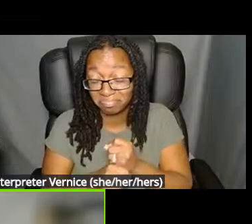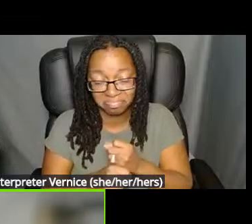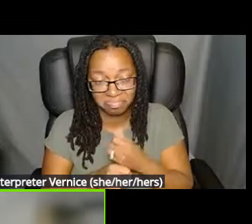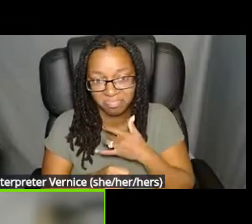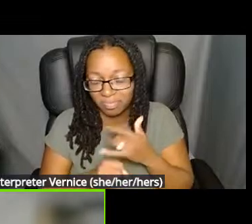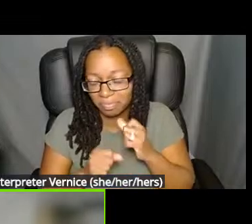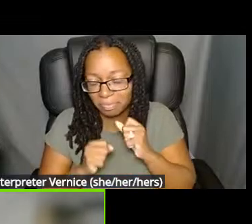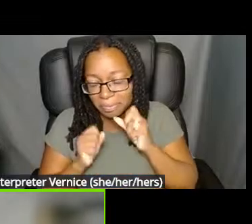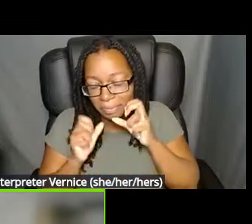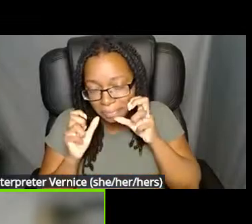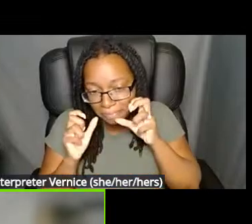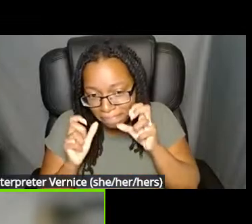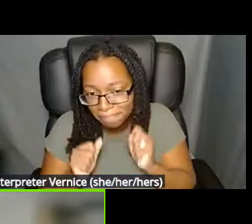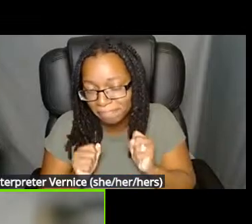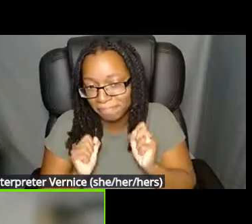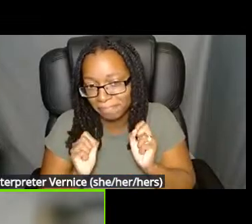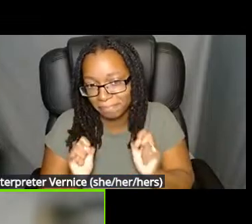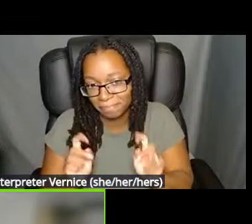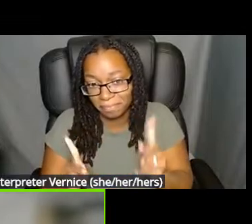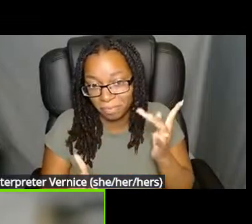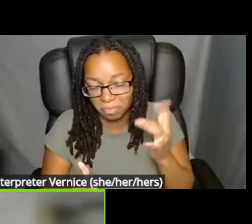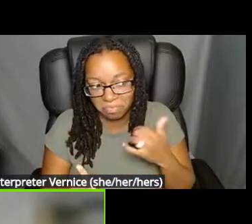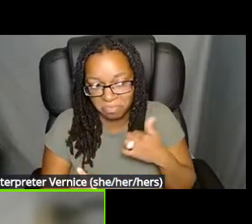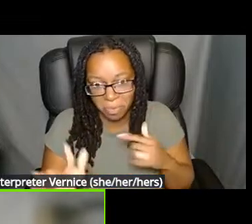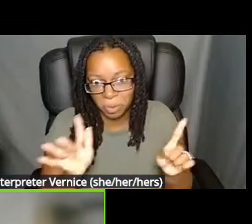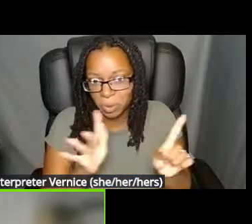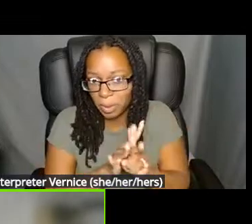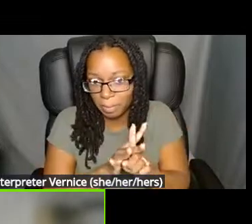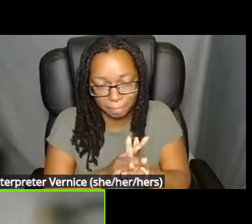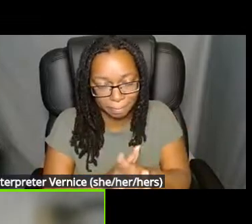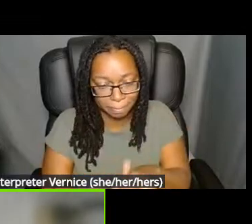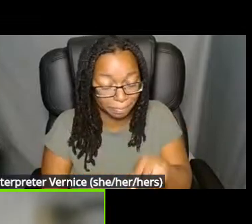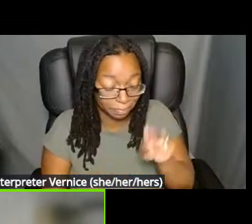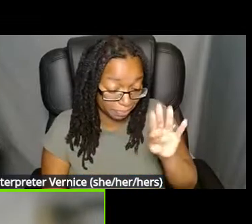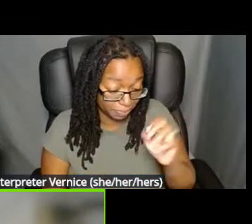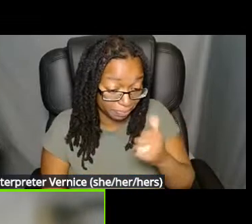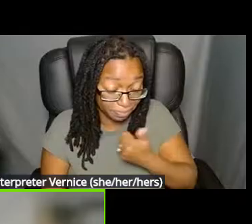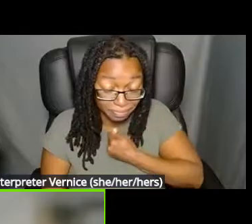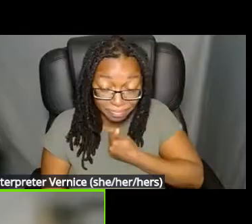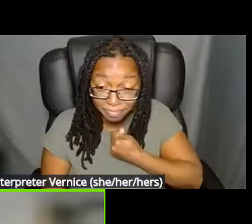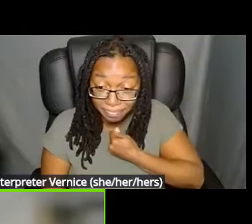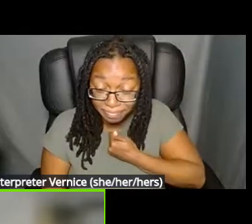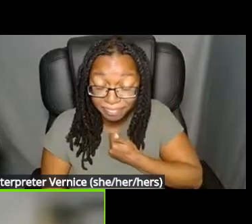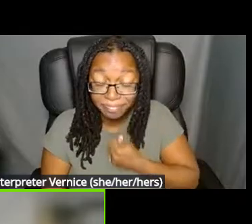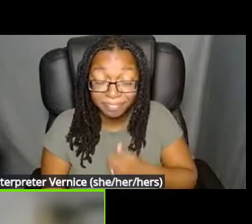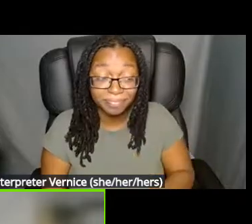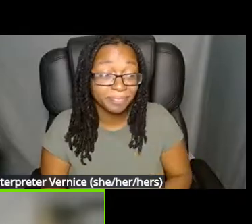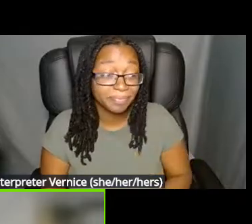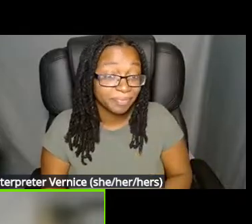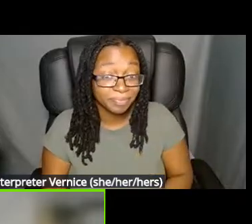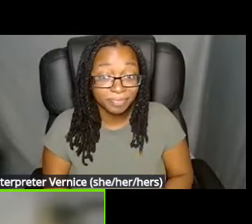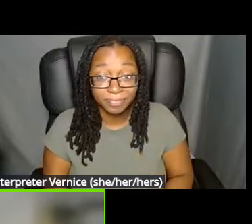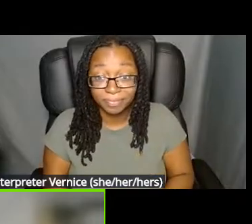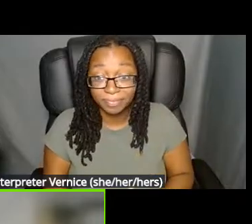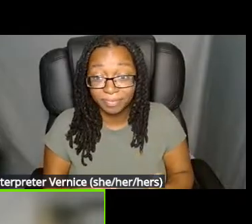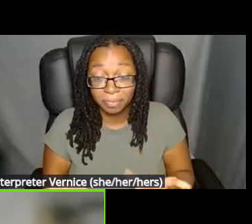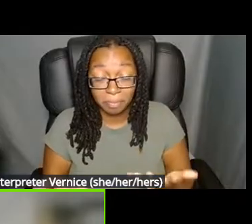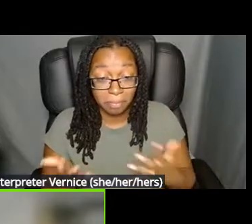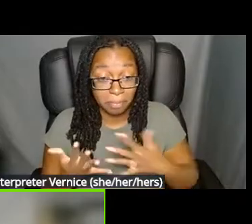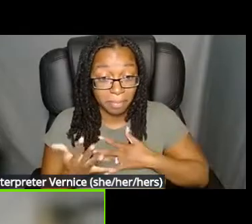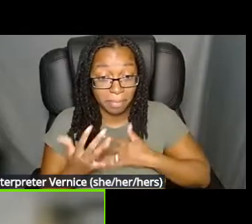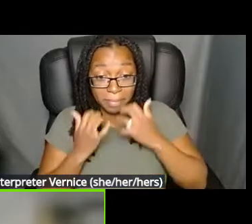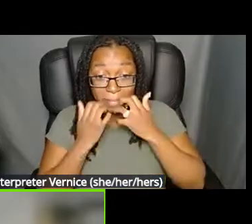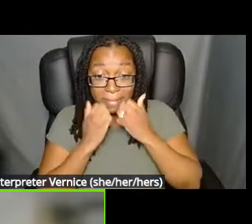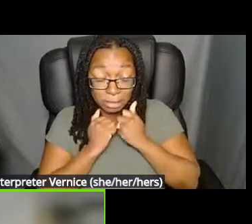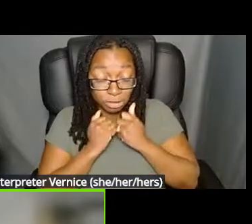because I just showed up. I Mhm. did nothing else but being myself and put forward the passion that I actually have. Which when I talk about